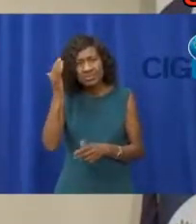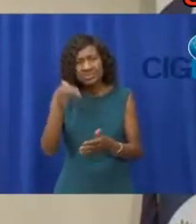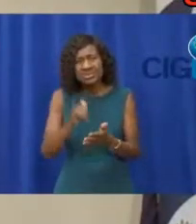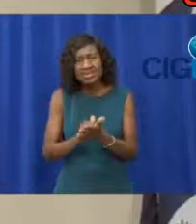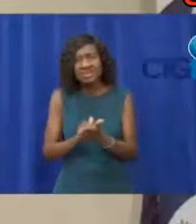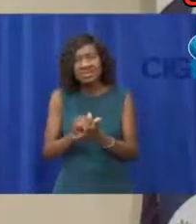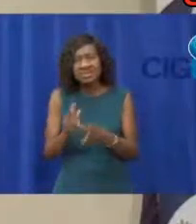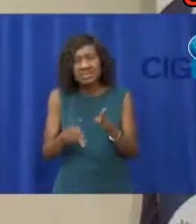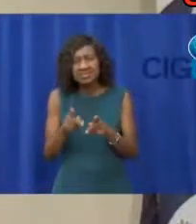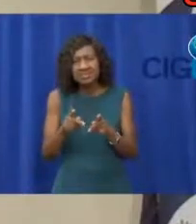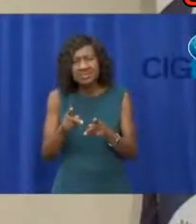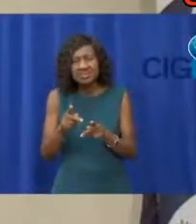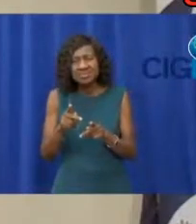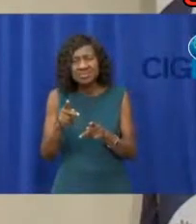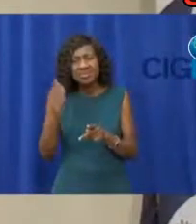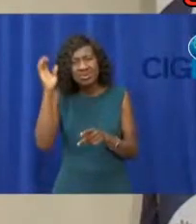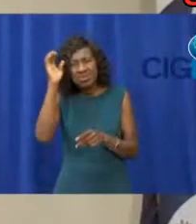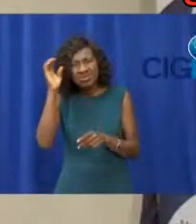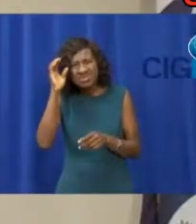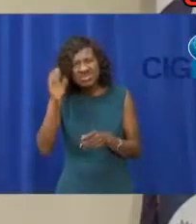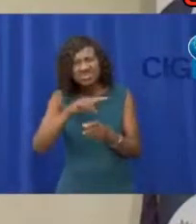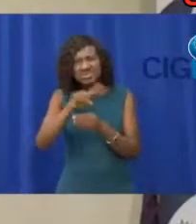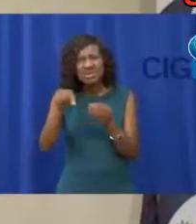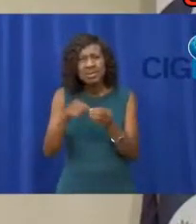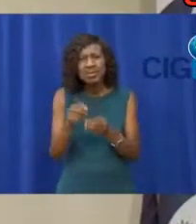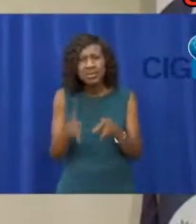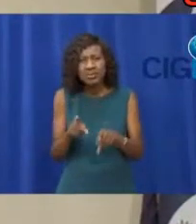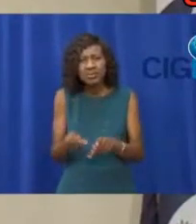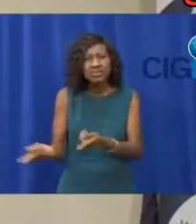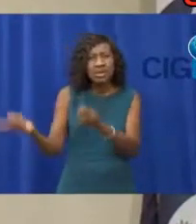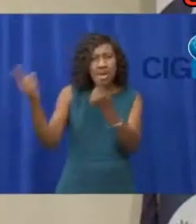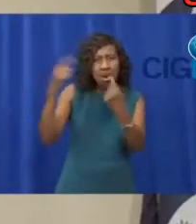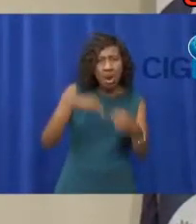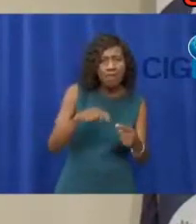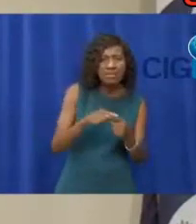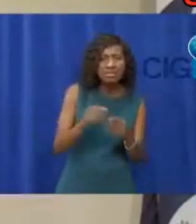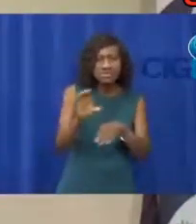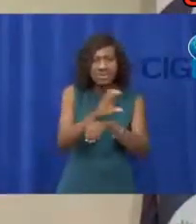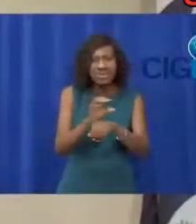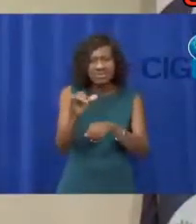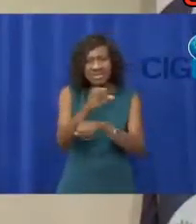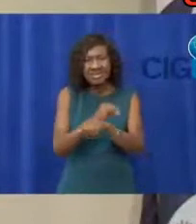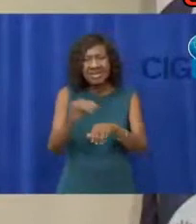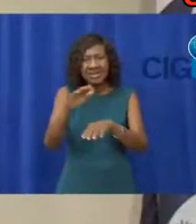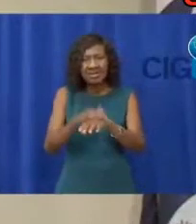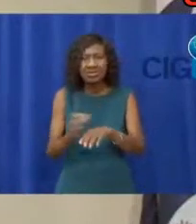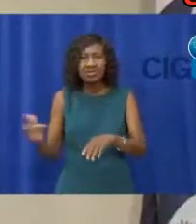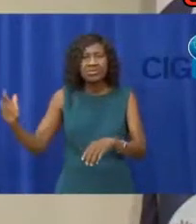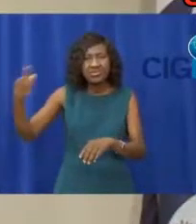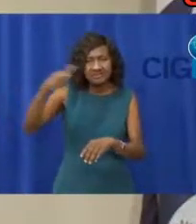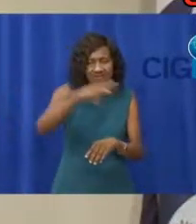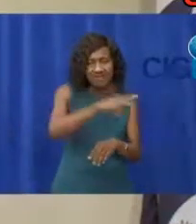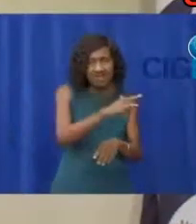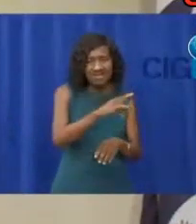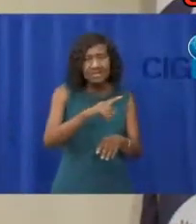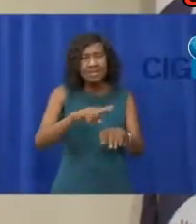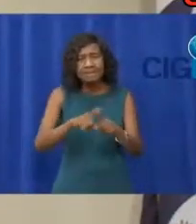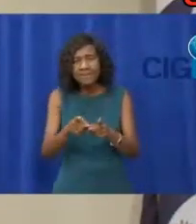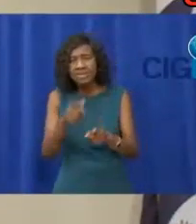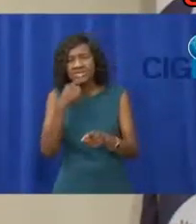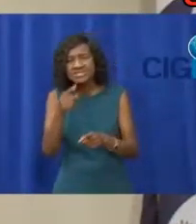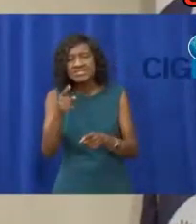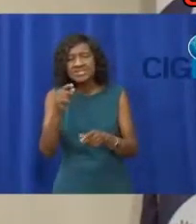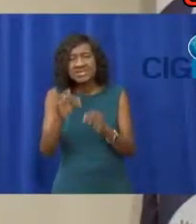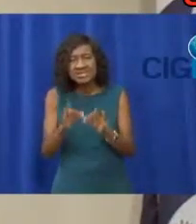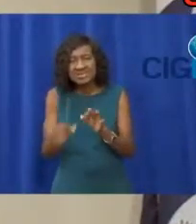about anybody returning on that BA flight. But I think we've made it very clear that if anybody does return